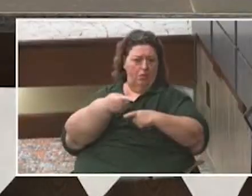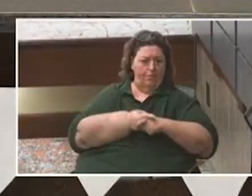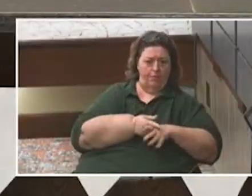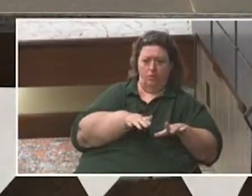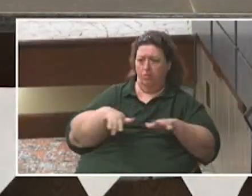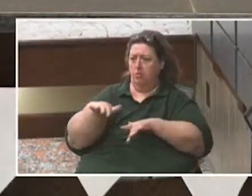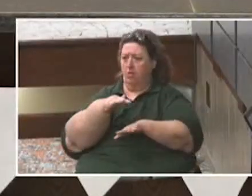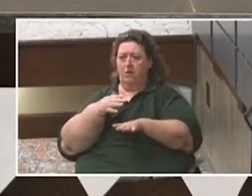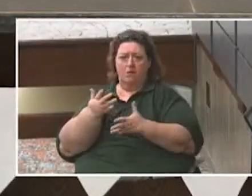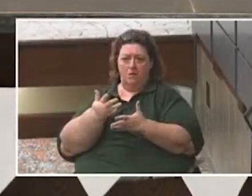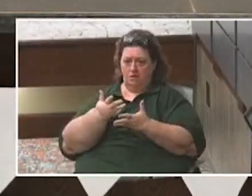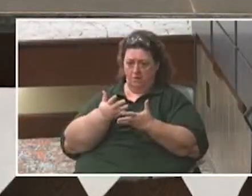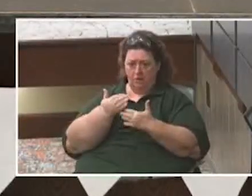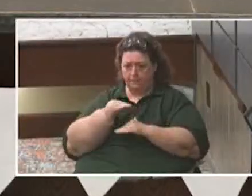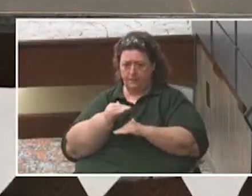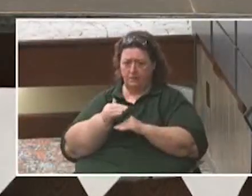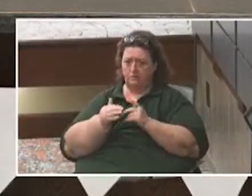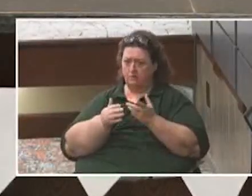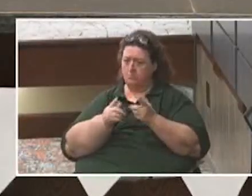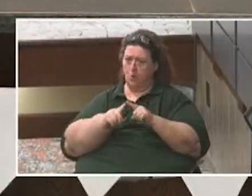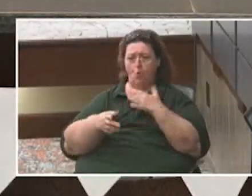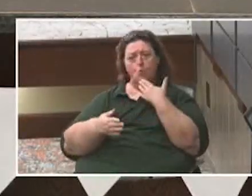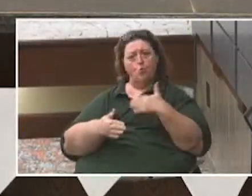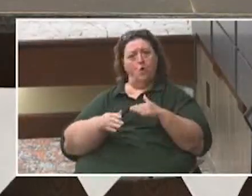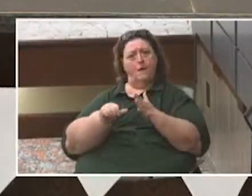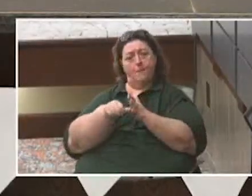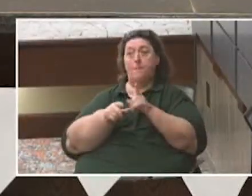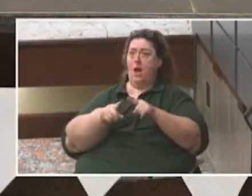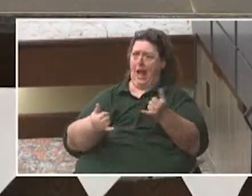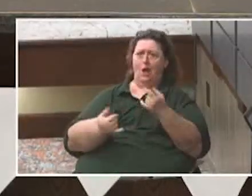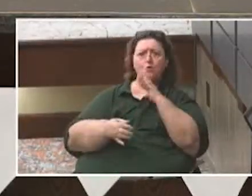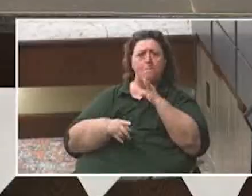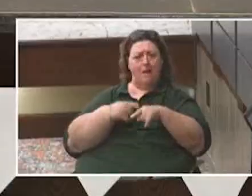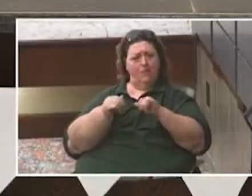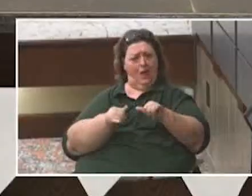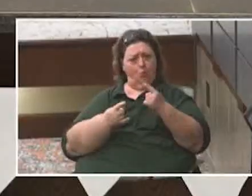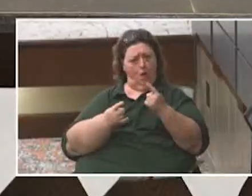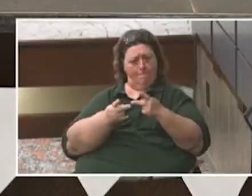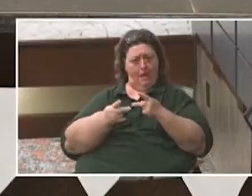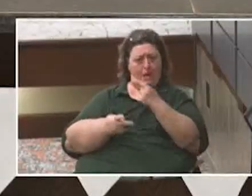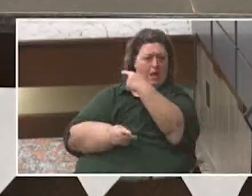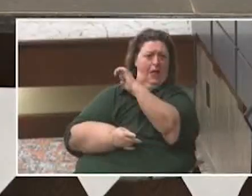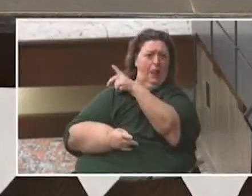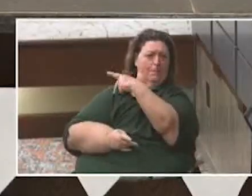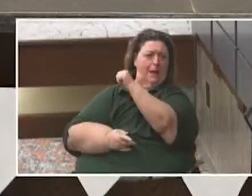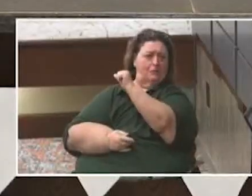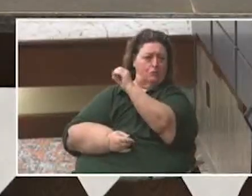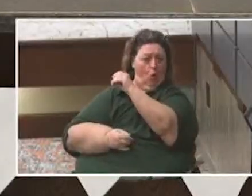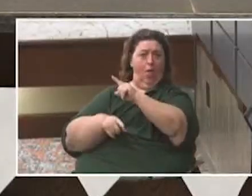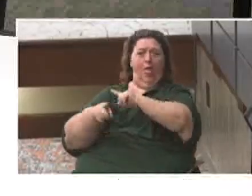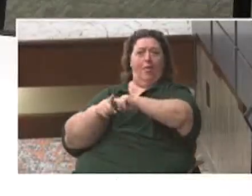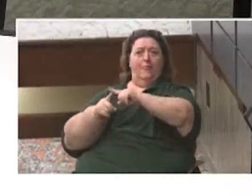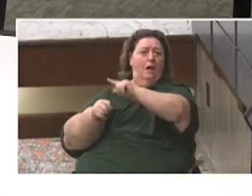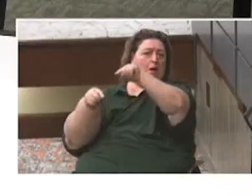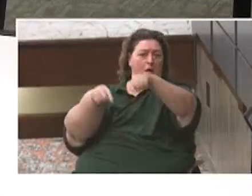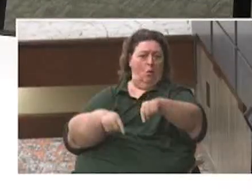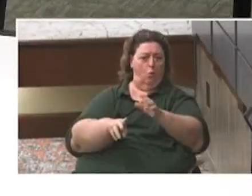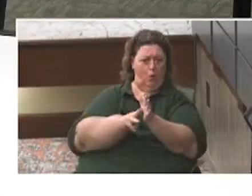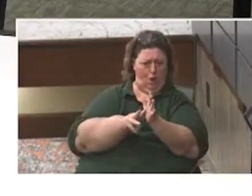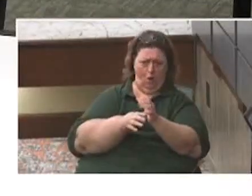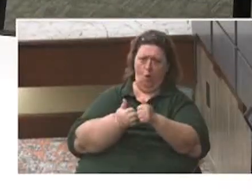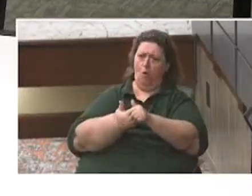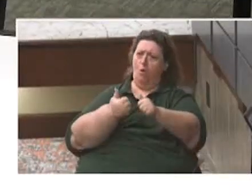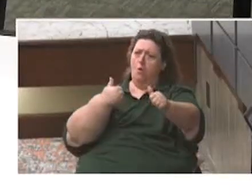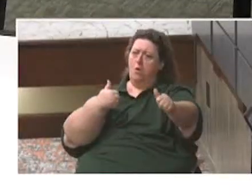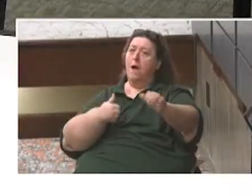impressed that we pulled this one off with El Paso and I guess Louisiana. Typically, it's a very good question. The artist will have a